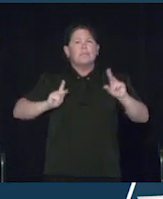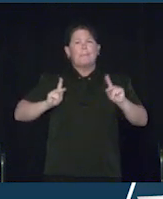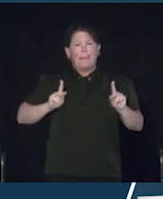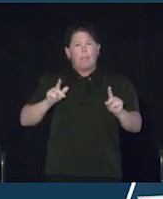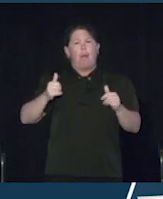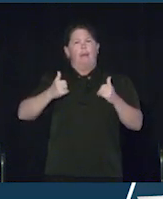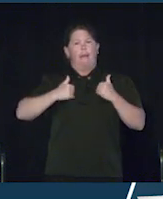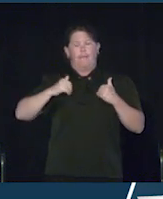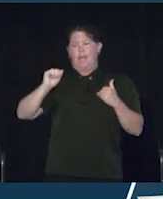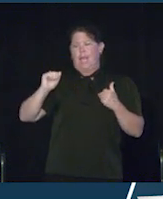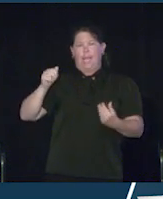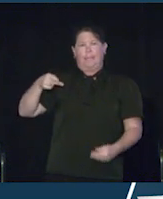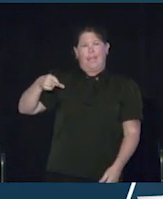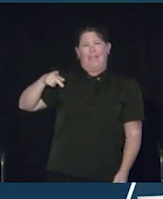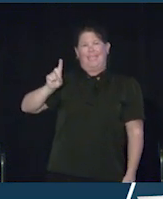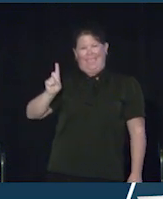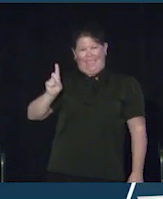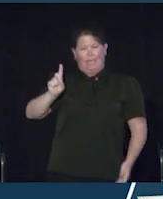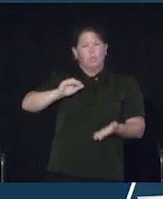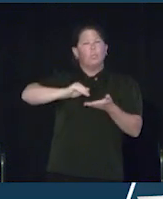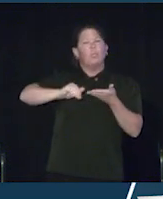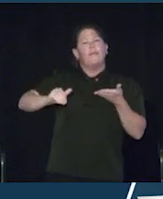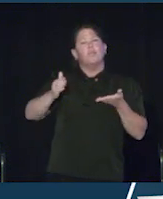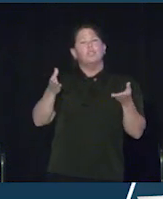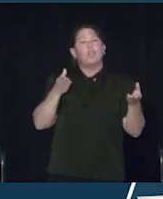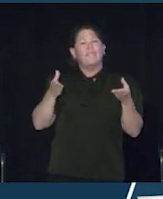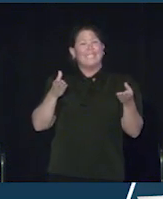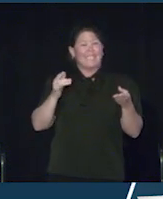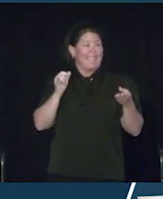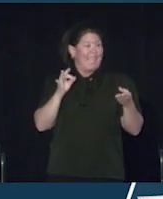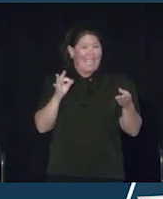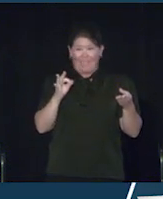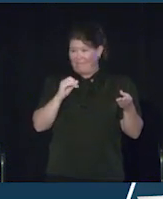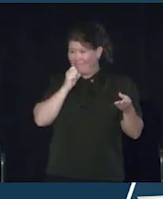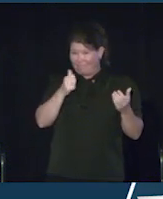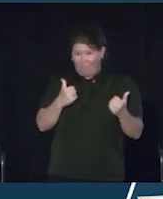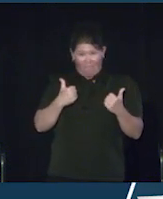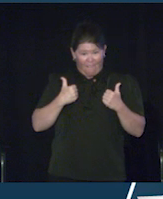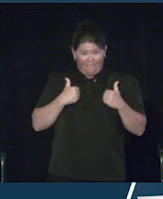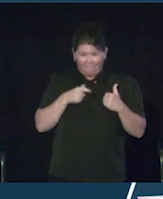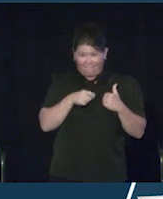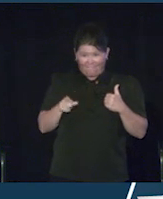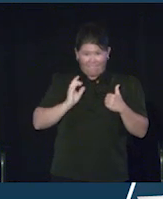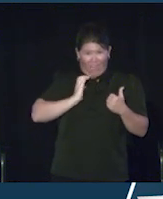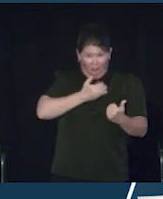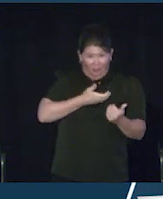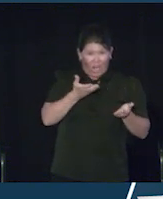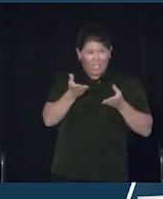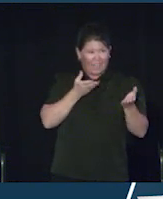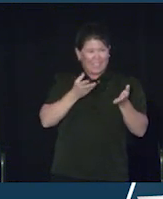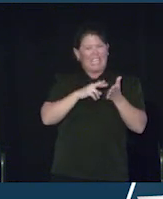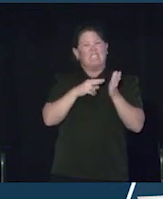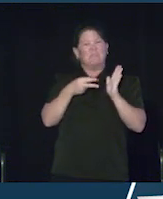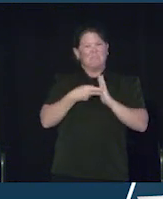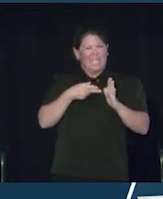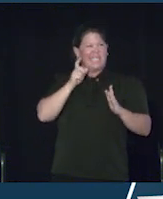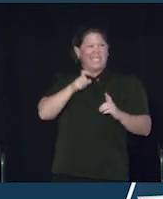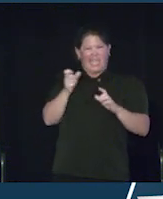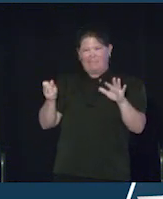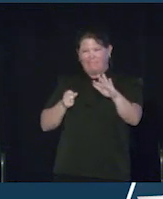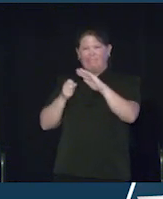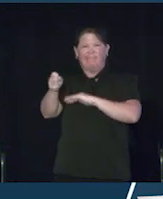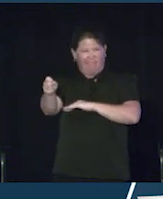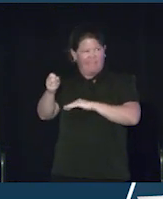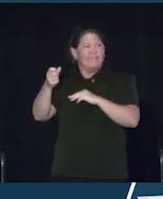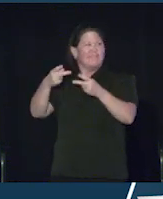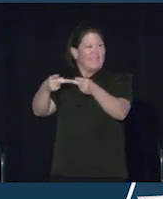waiver services would otherwise require services in an intermediate care facility for individuals with intellectual